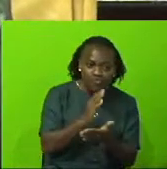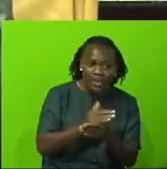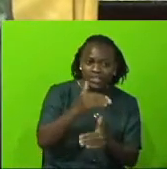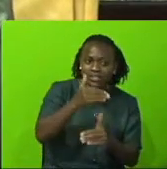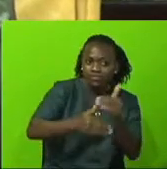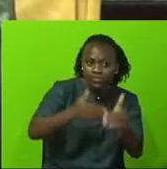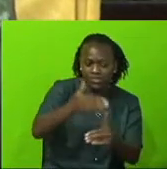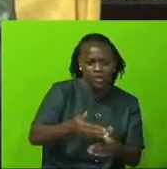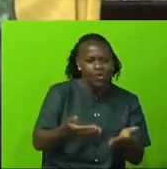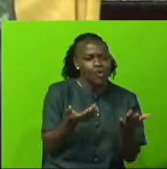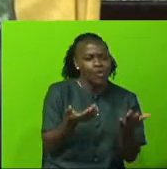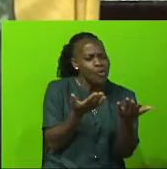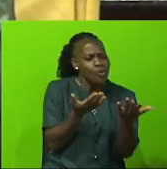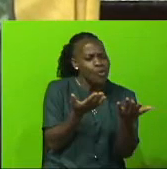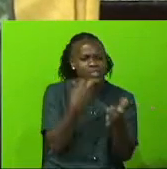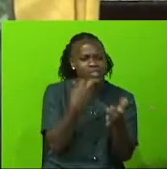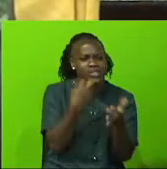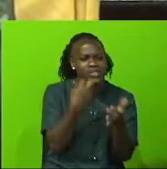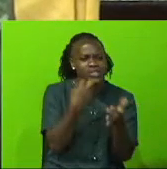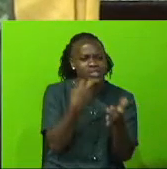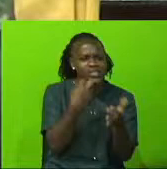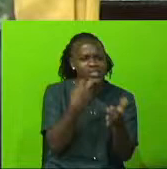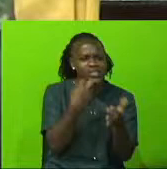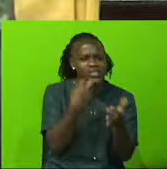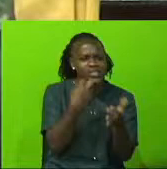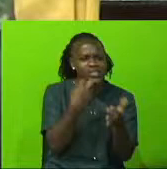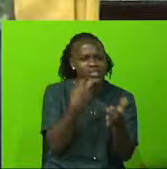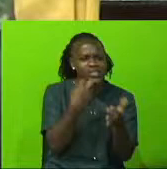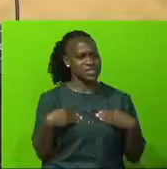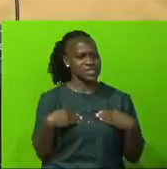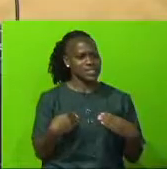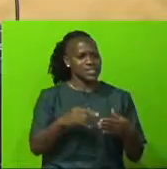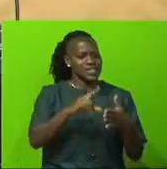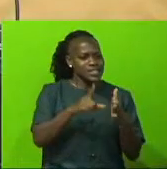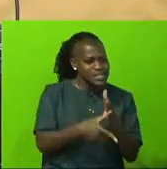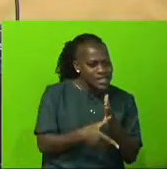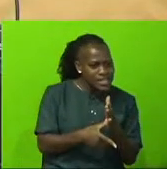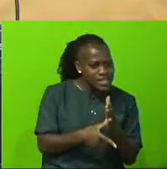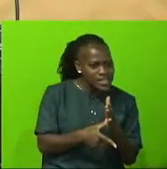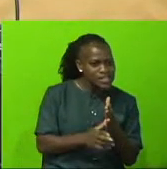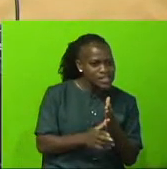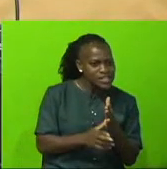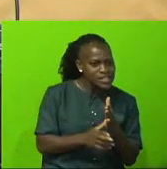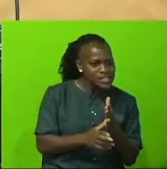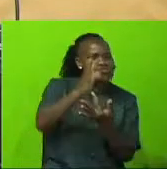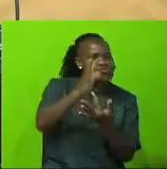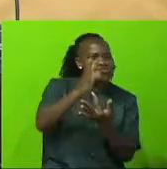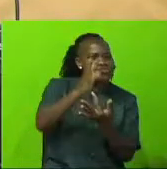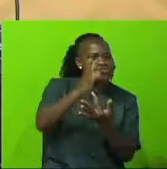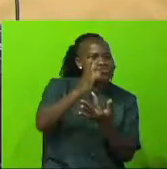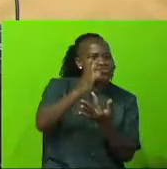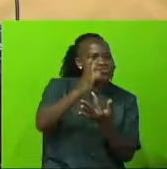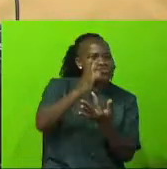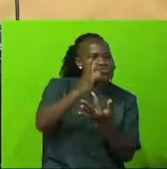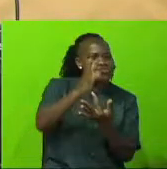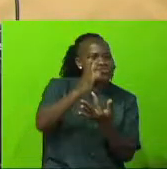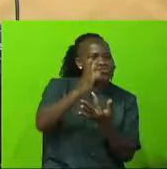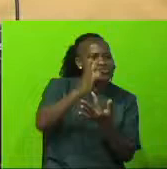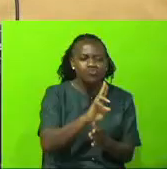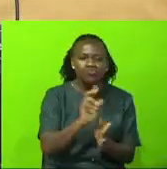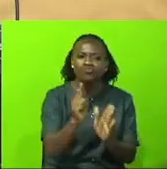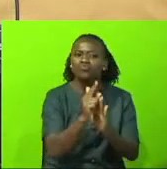for Mr. Speaker to admit. And then upon admission, we proceed on the